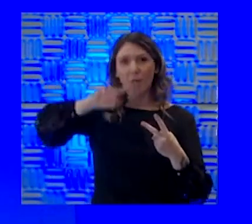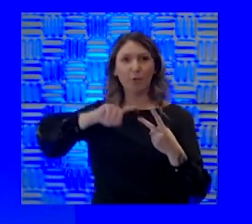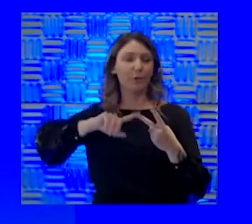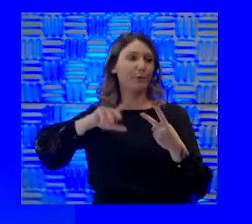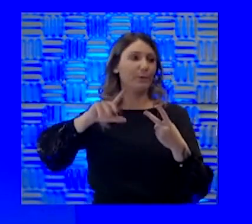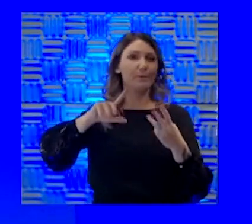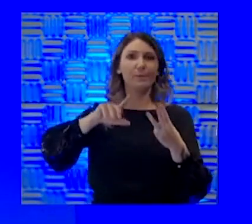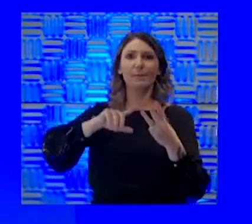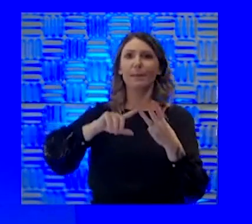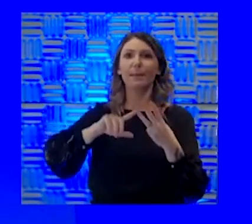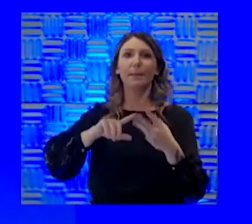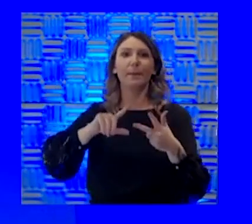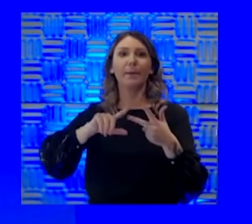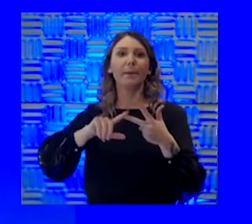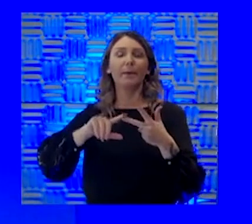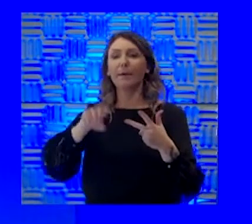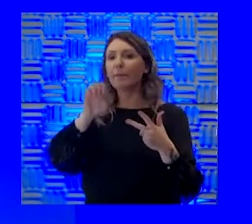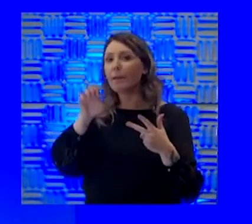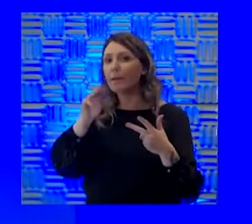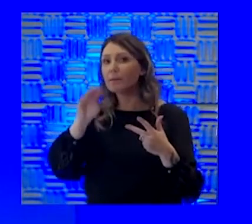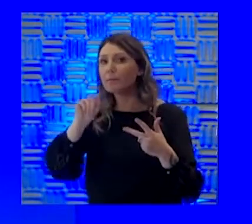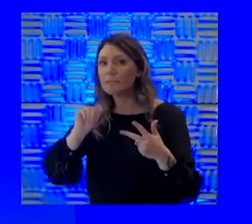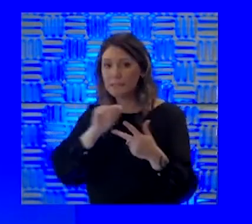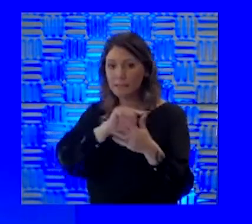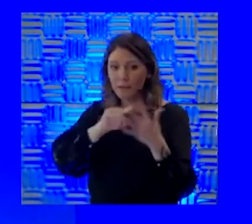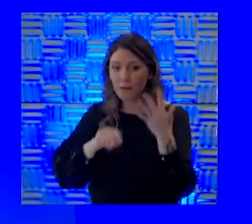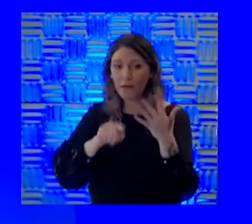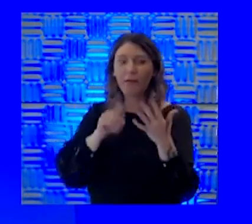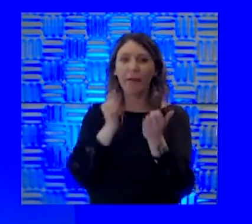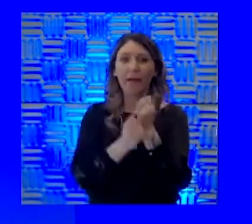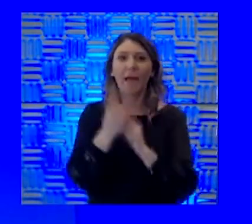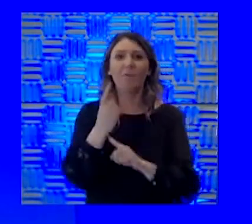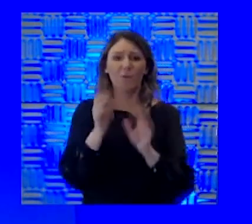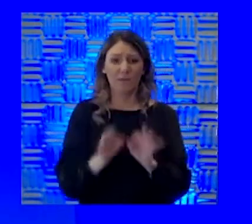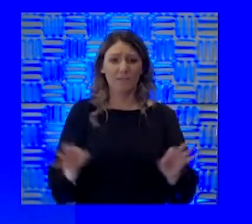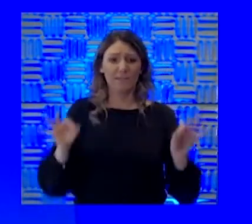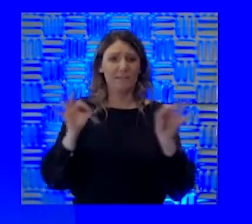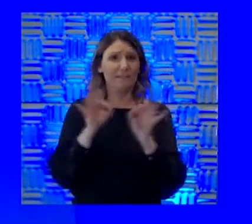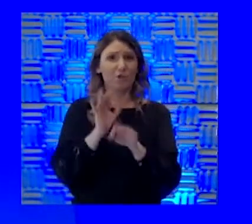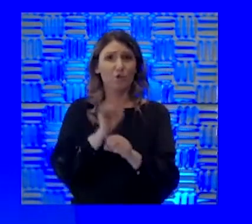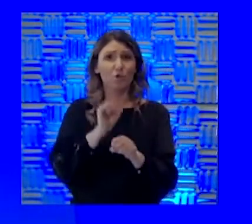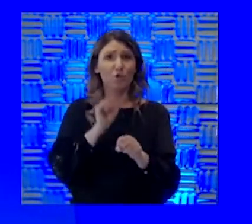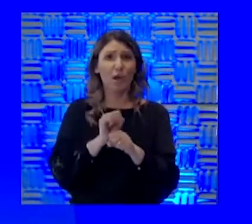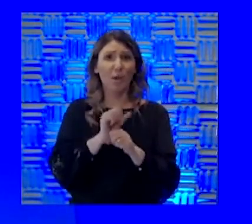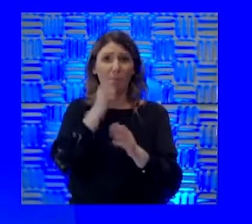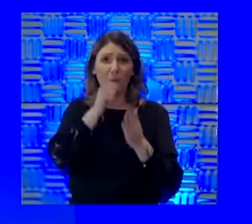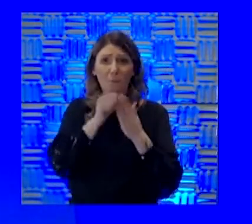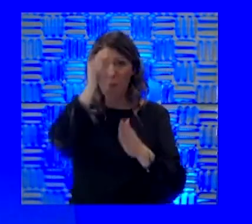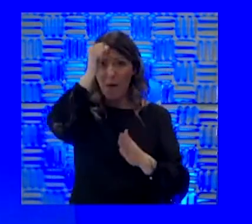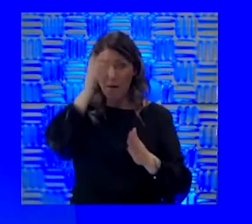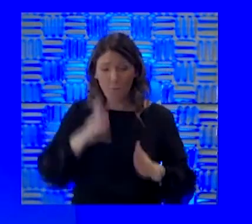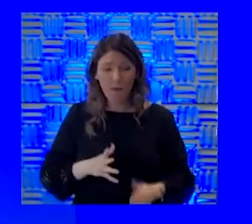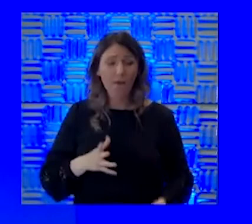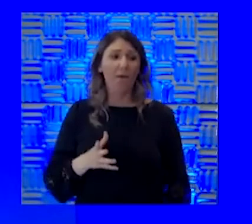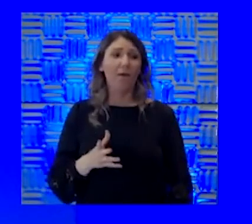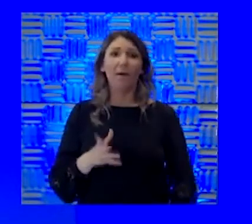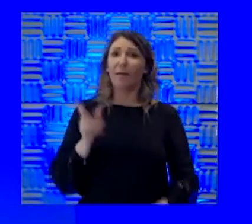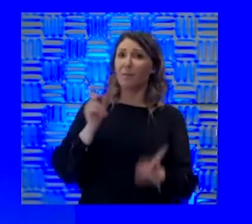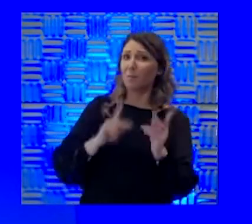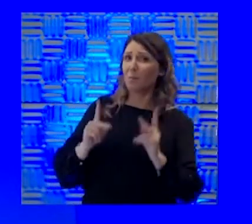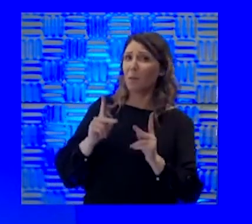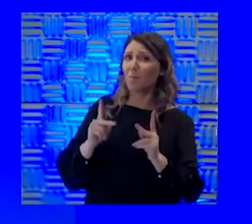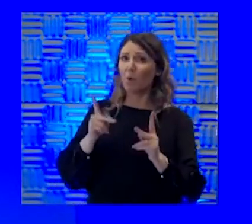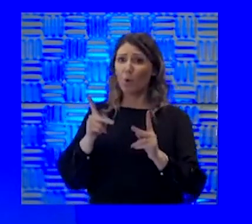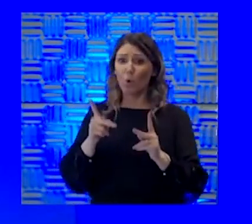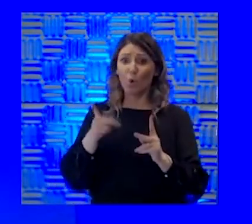departments, our EMTs, to everybody who's working in essential, the mailman, the people who we're buying our groceries from.